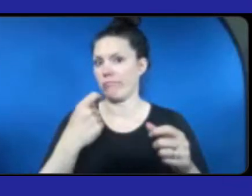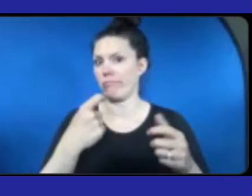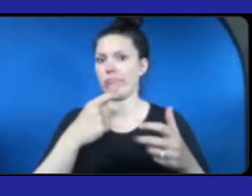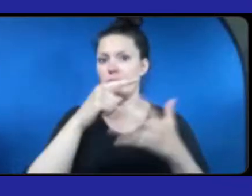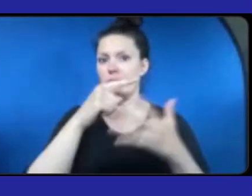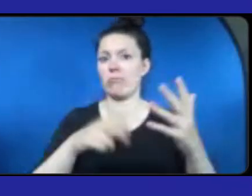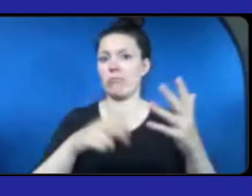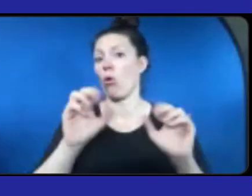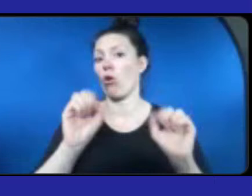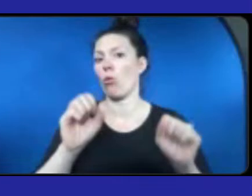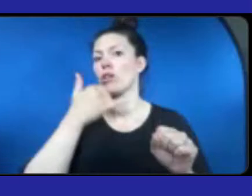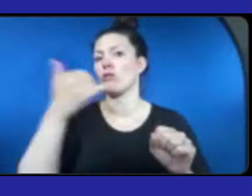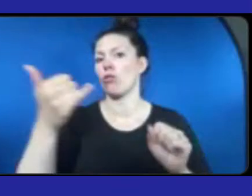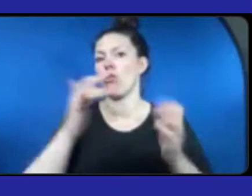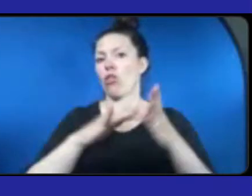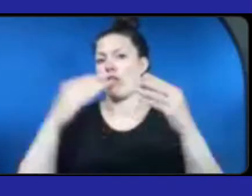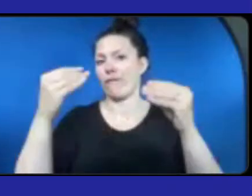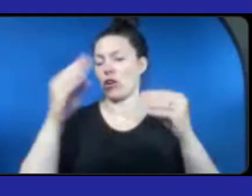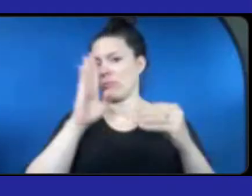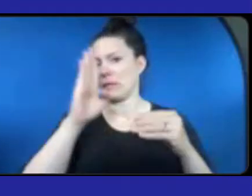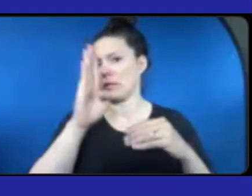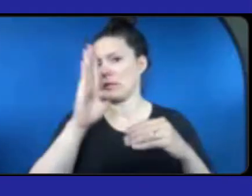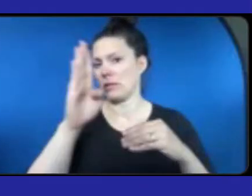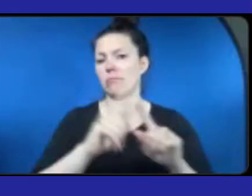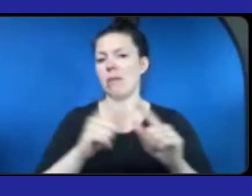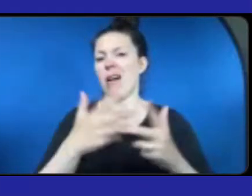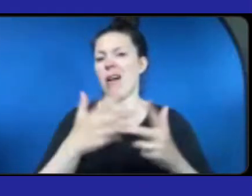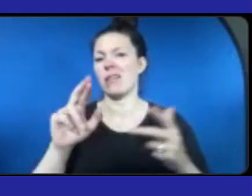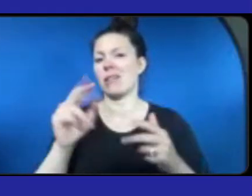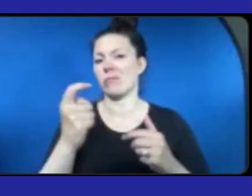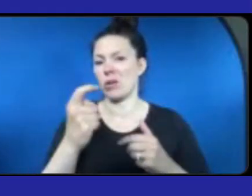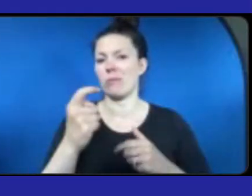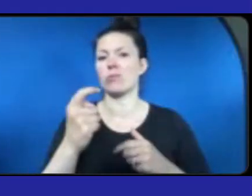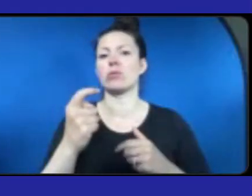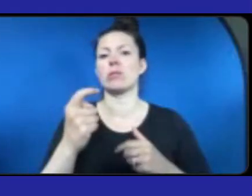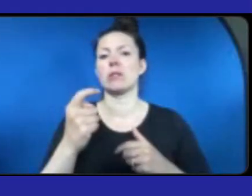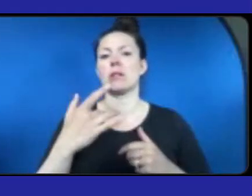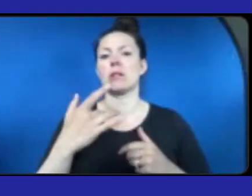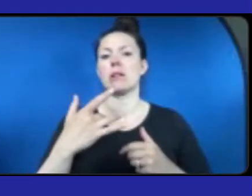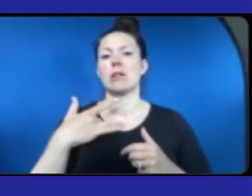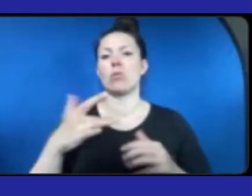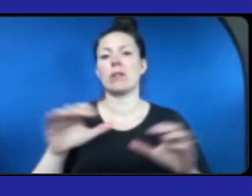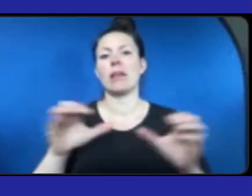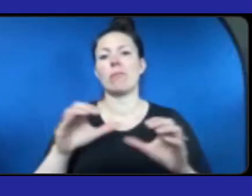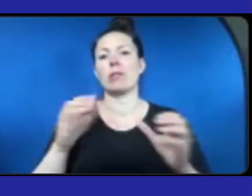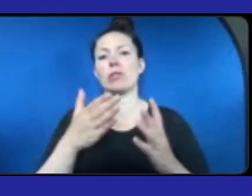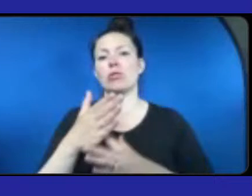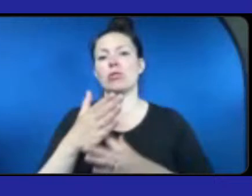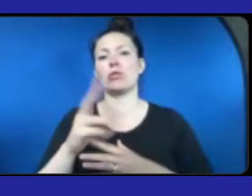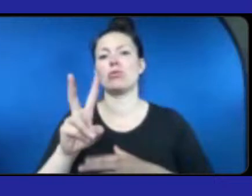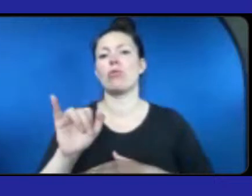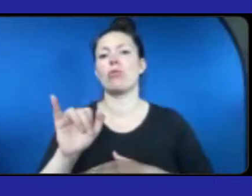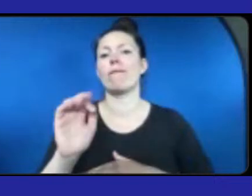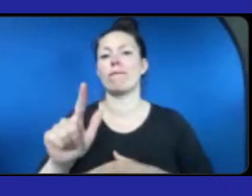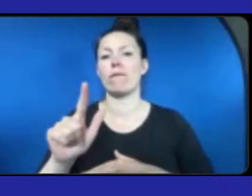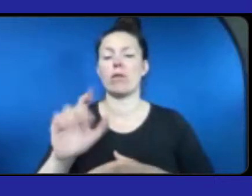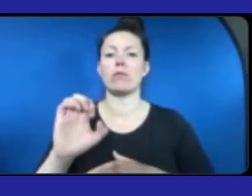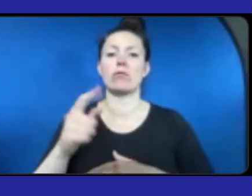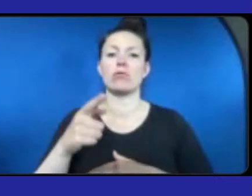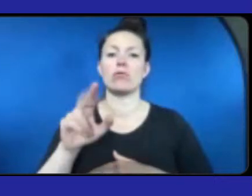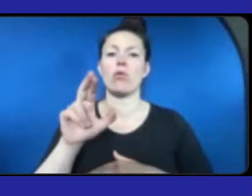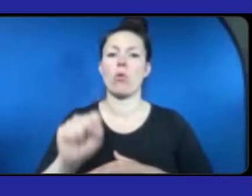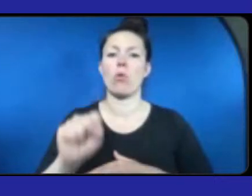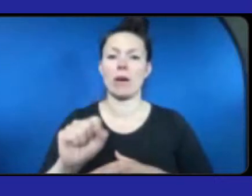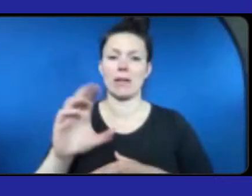verify. But a lot of these prescriptions we actually end up doing through virtual express care, where there are providers who are doing